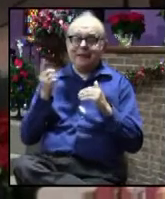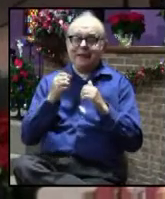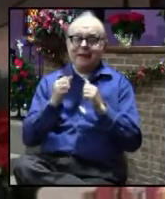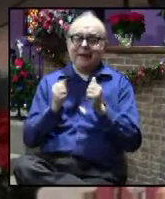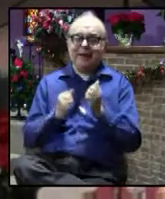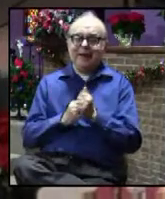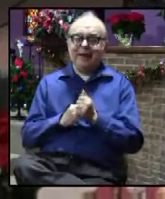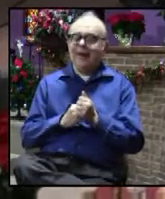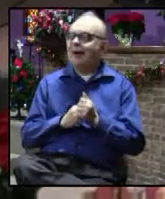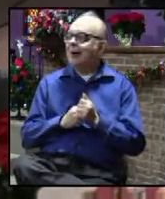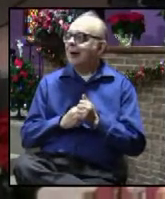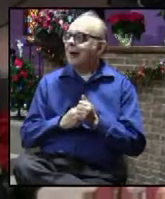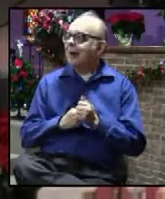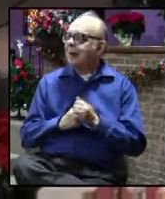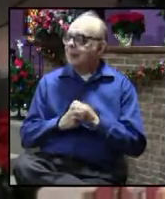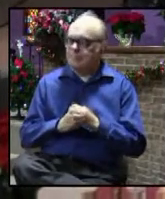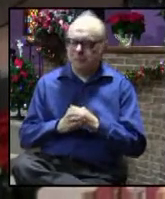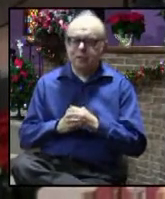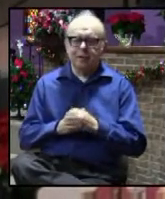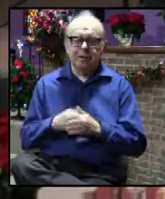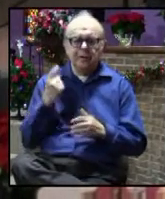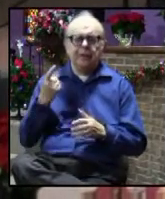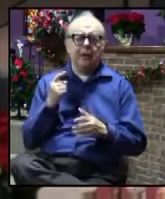And you would have thought the world would have ended.